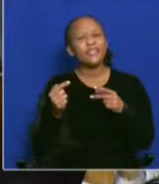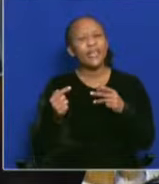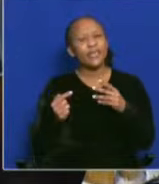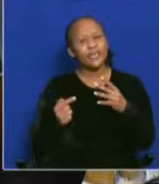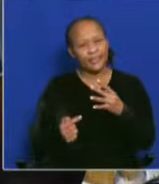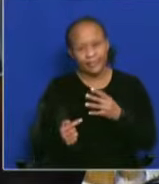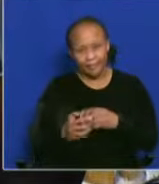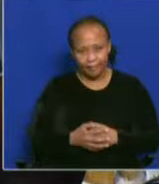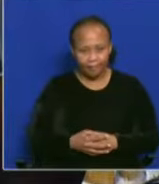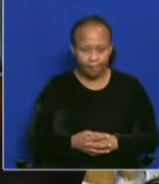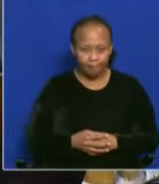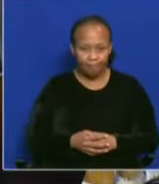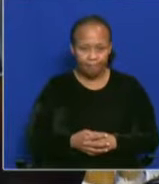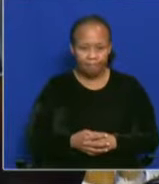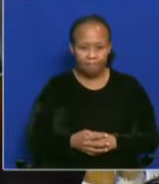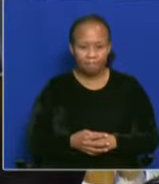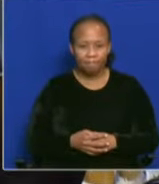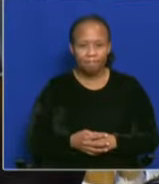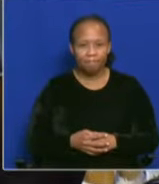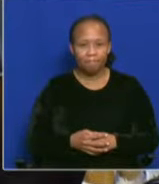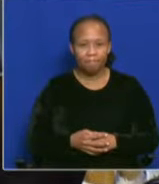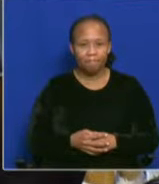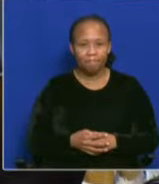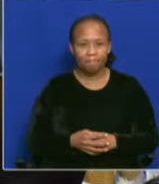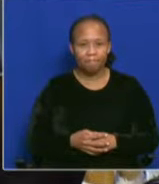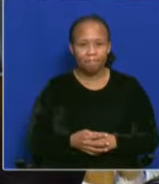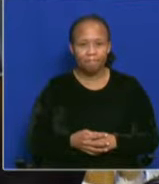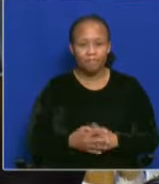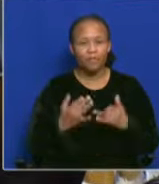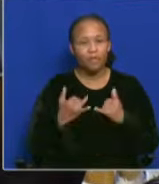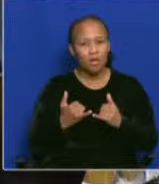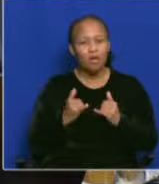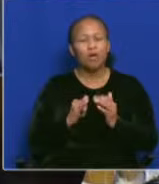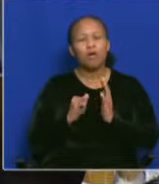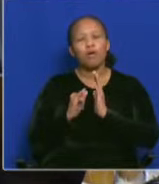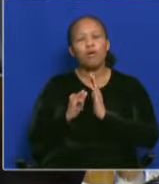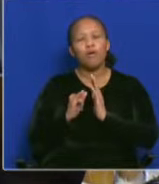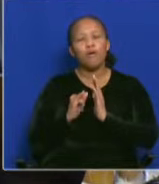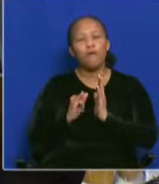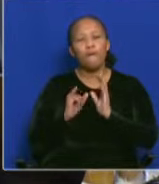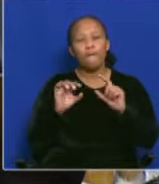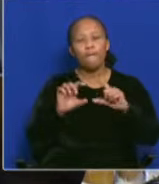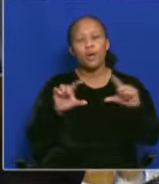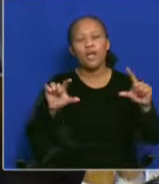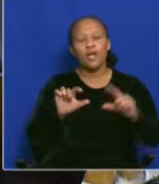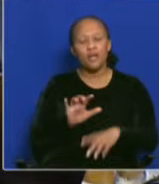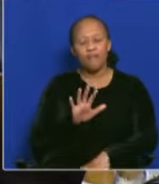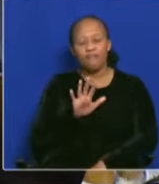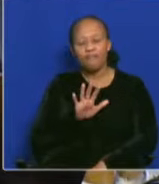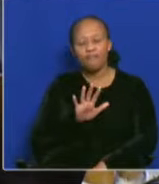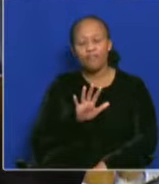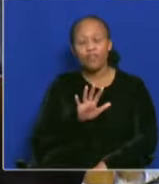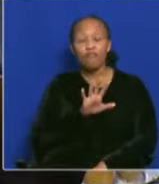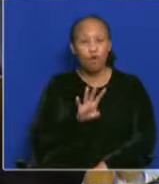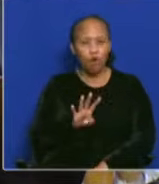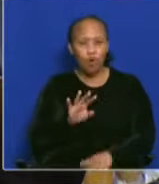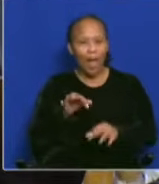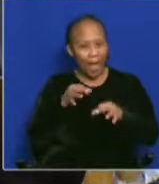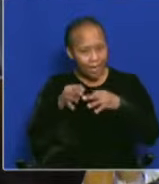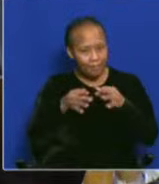He goes on in paragraph 54 to explain the 8 million rand in cash that